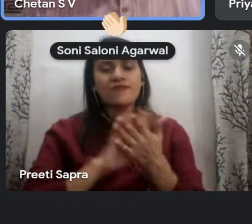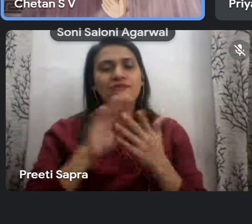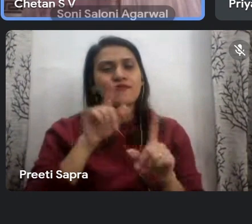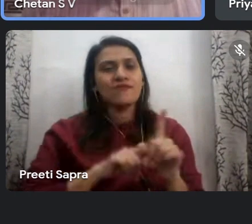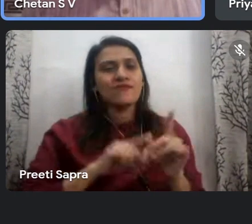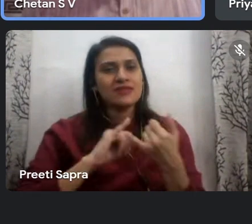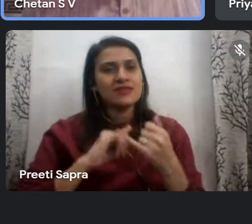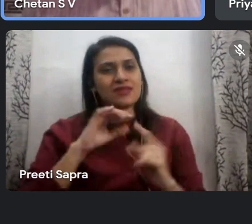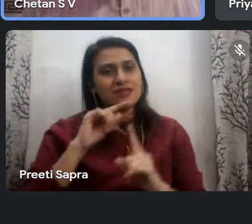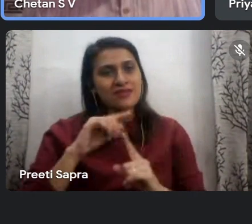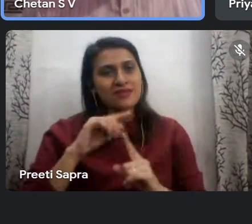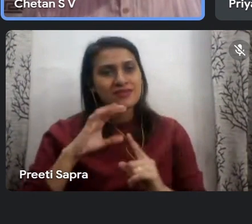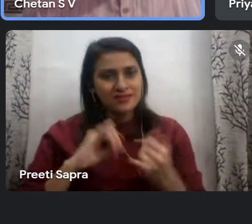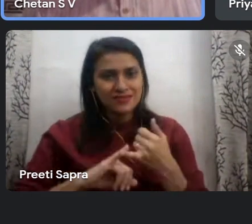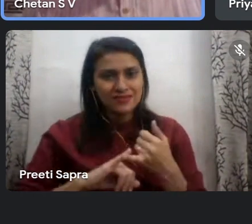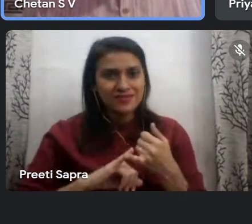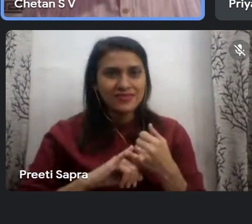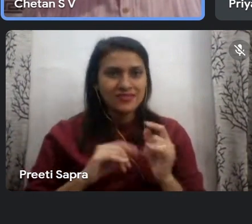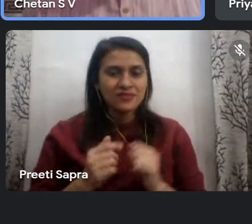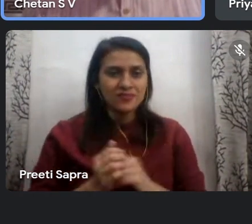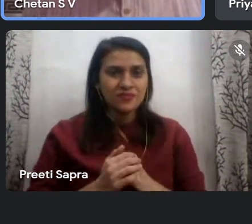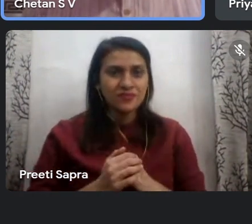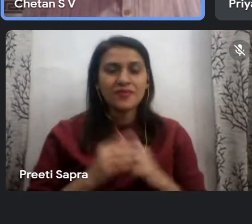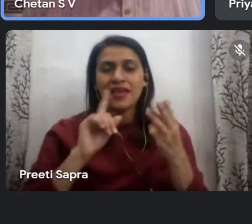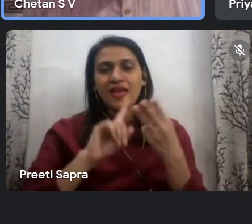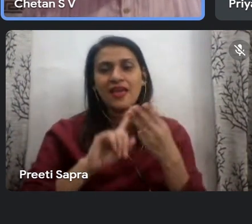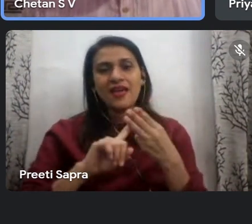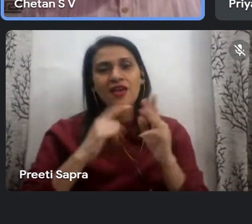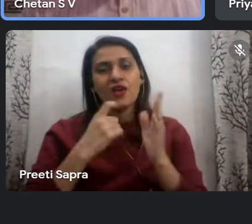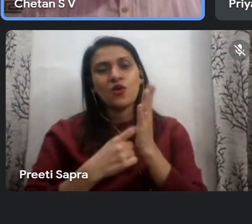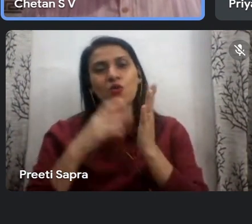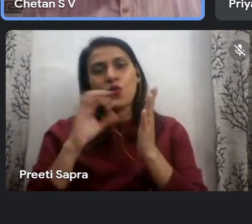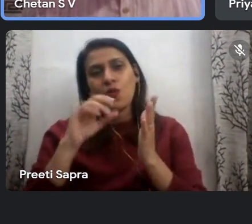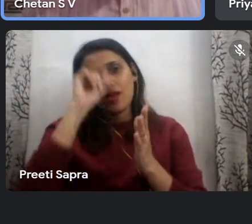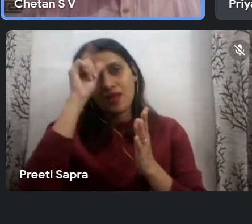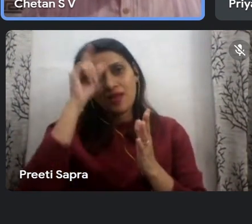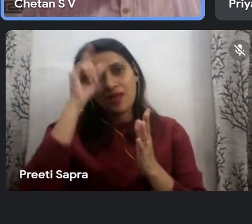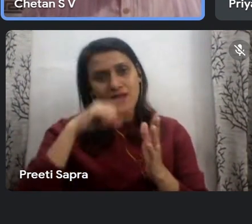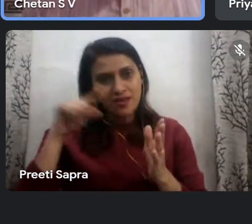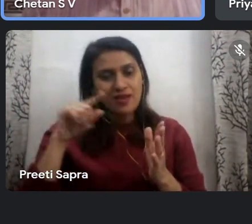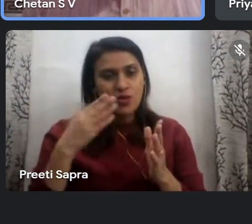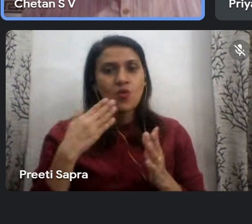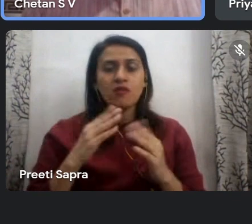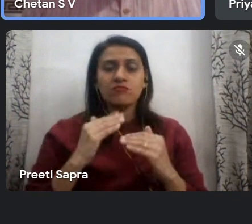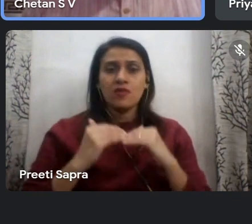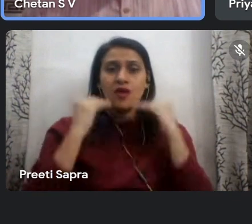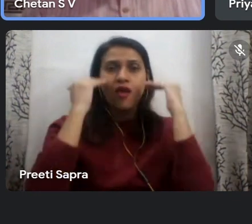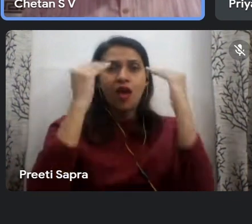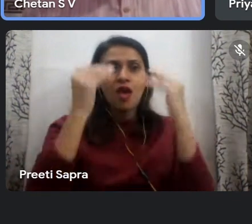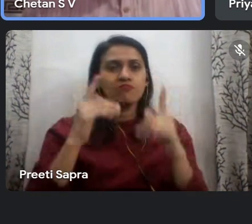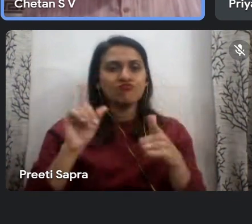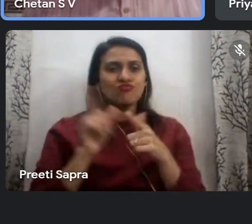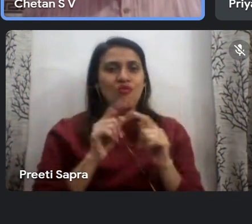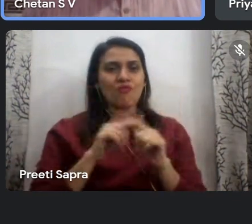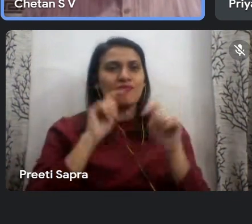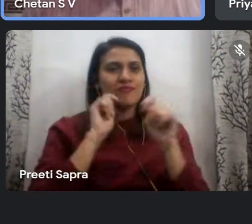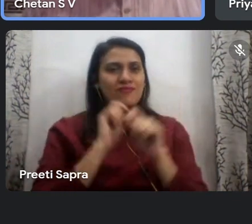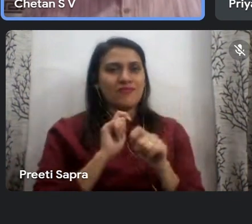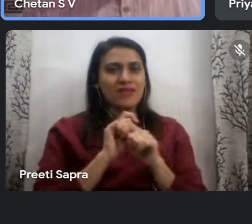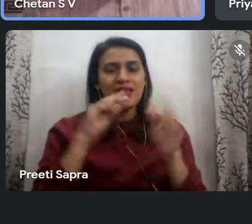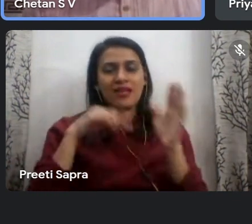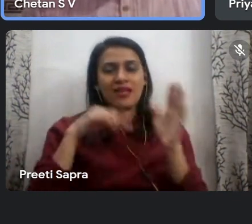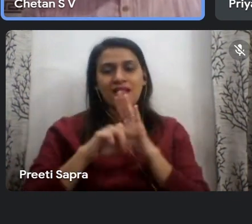the youngest hall manager of Aero India 2019, Pratik engaged with high profile figures, including Nirmala